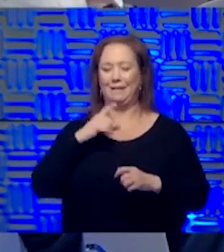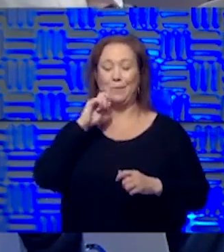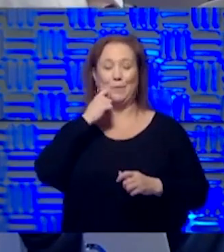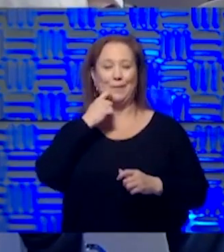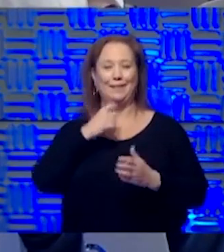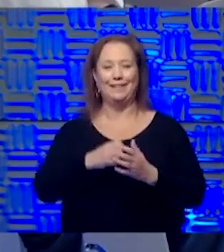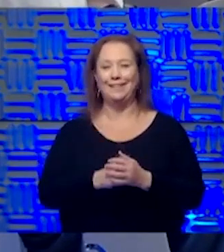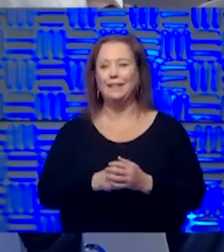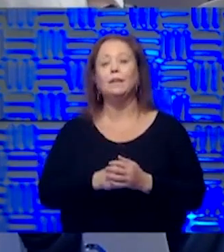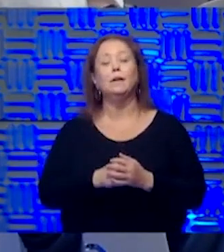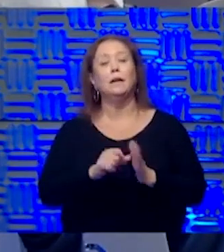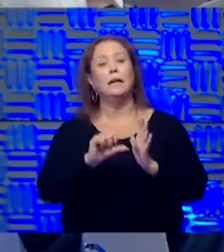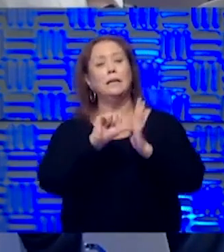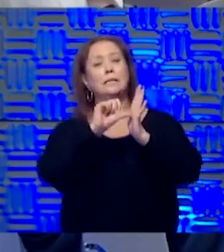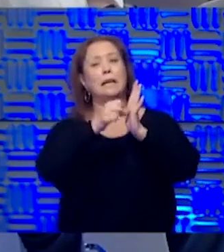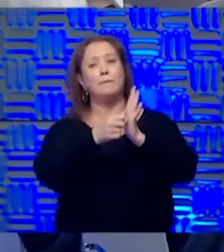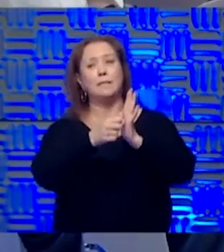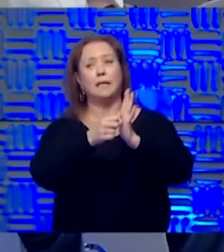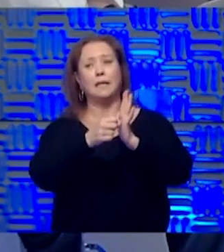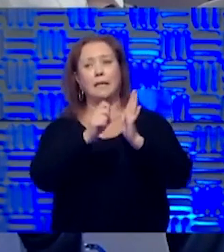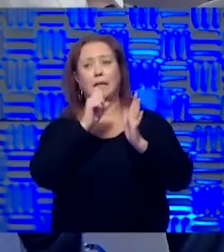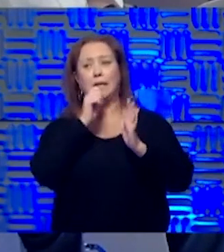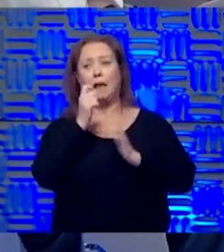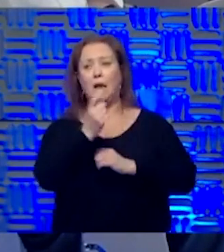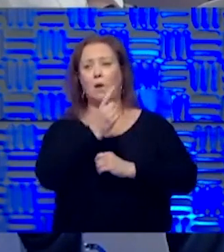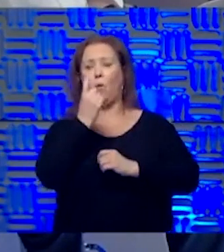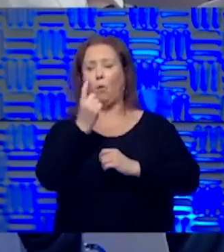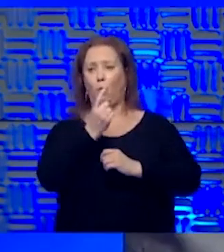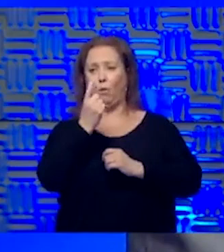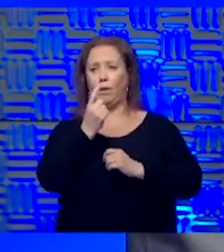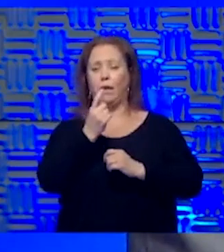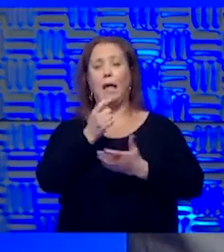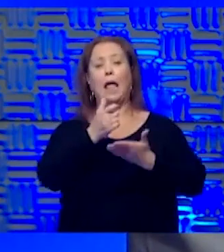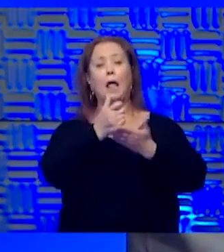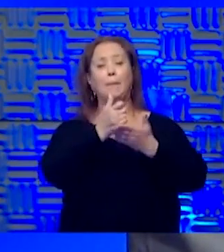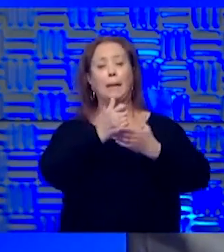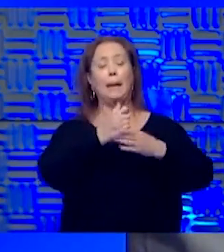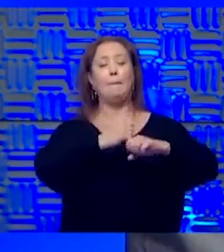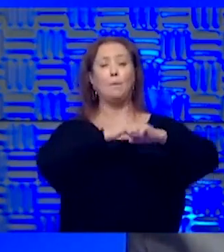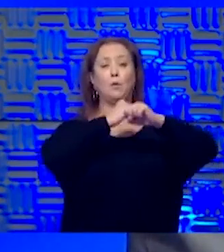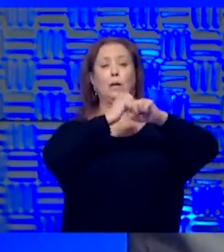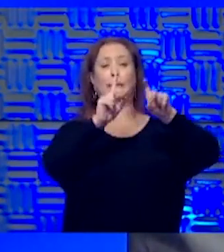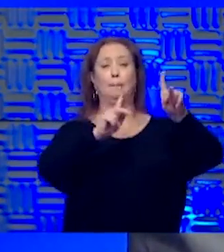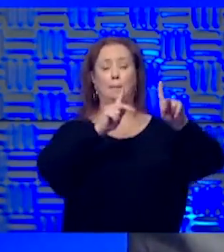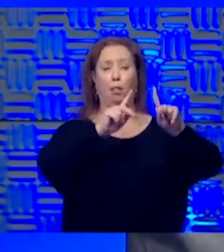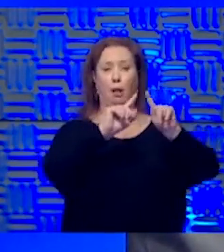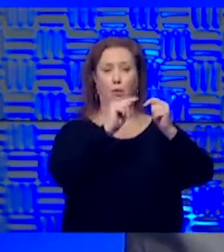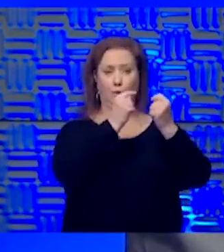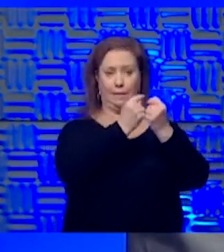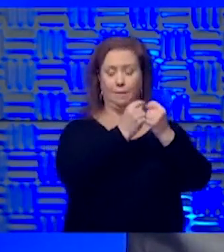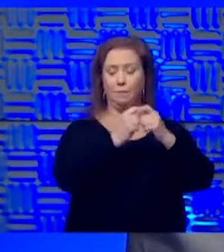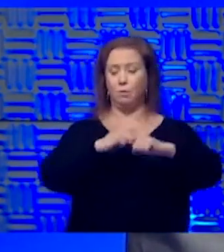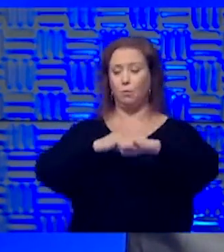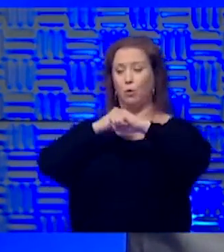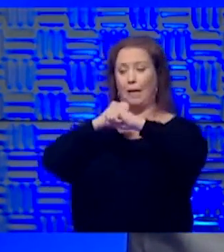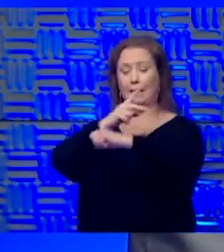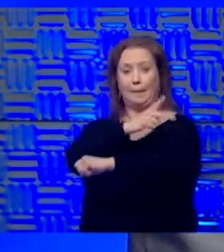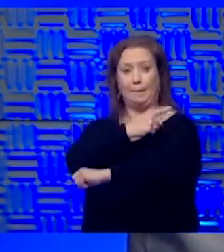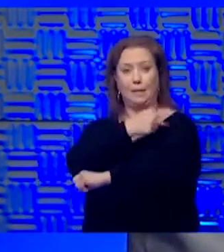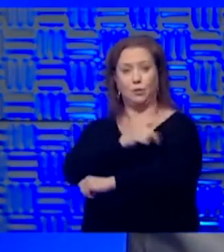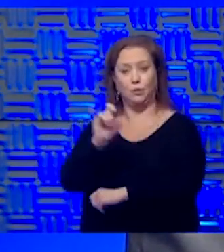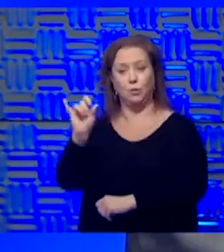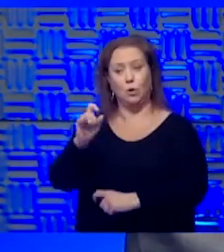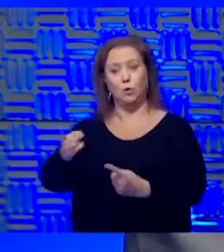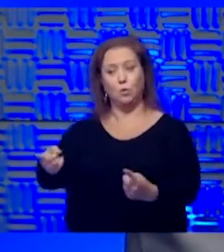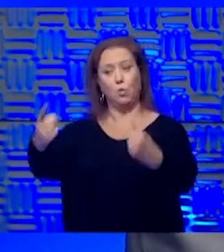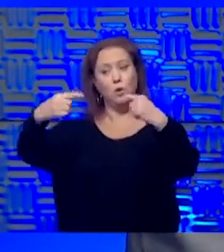I think it's important to emphasize that that's not only helping protect the people on the stroke team, but it helps protect the patients. So when you